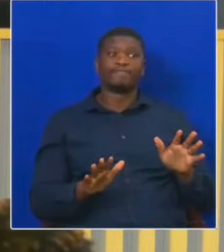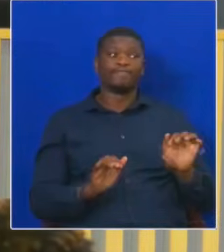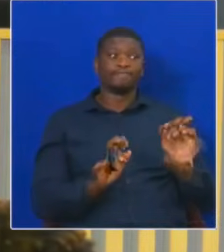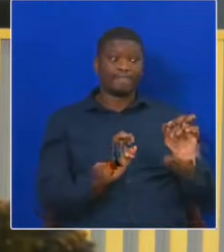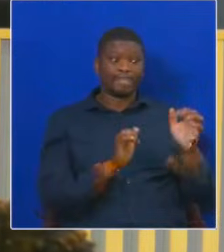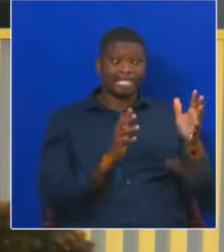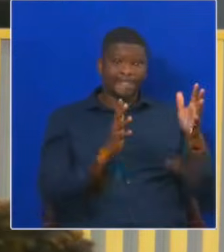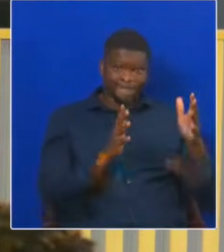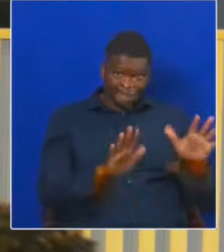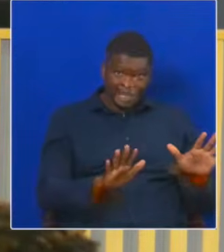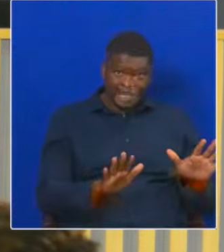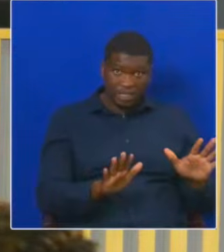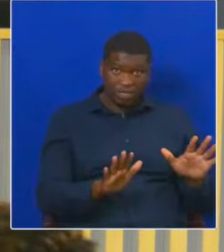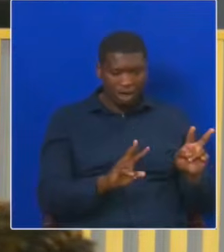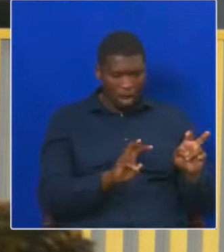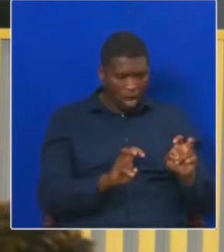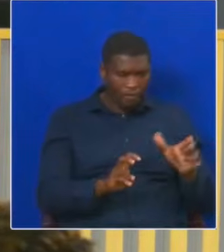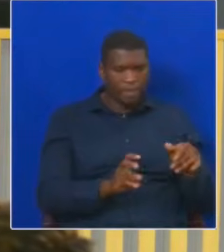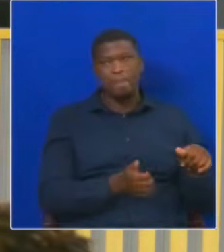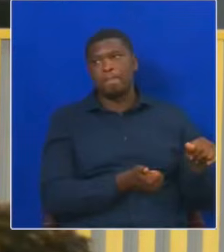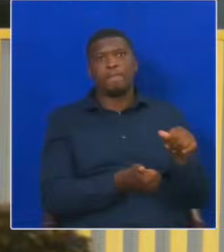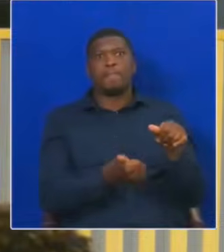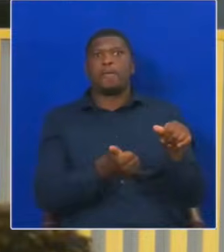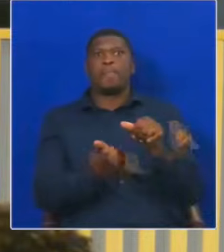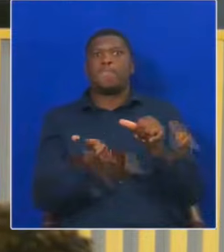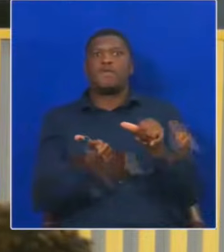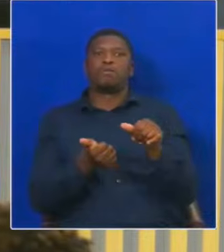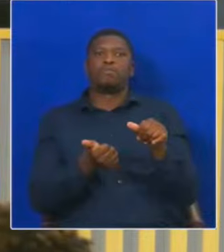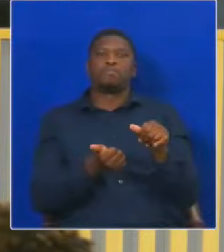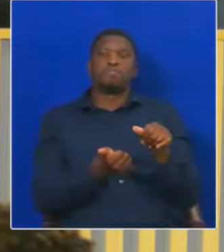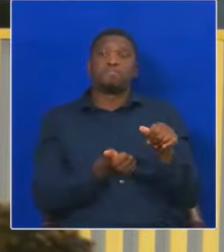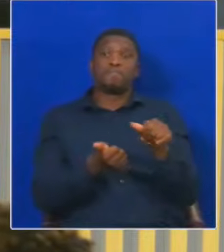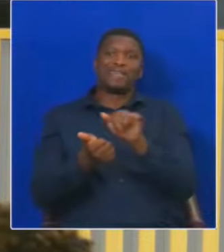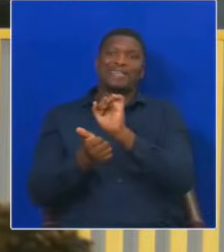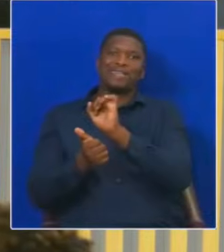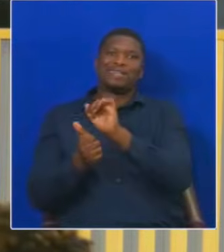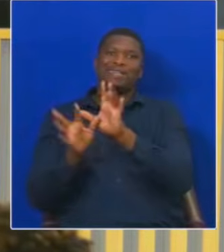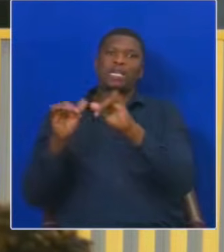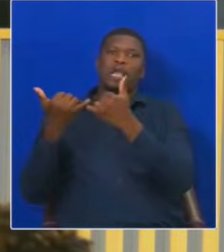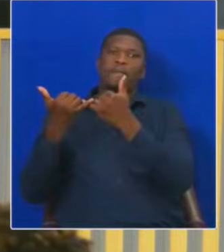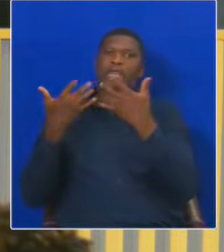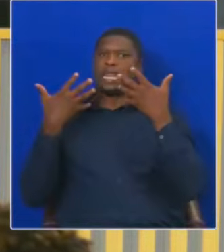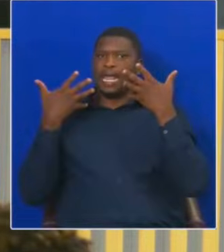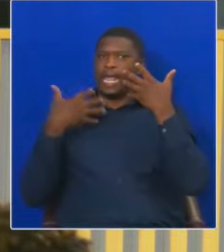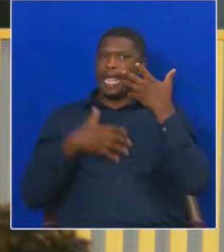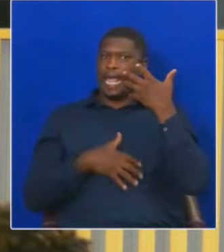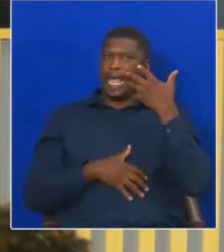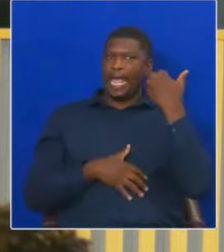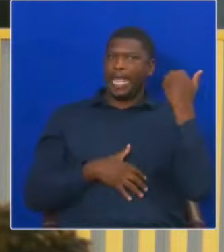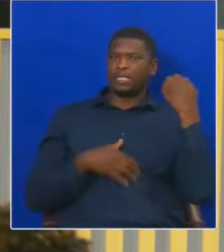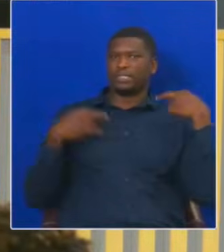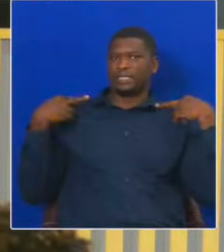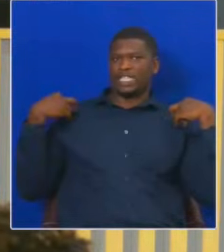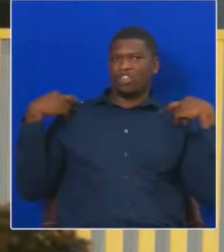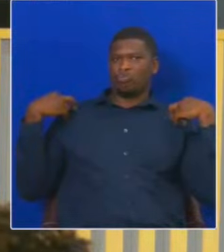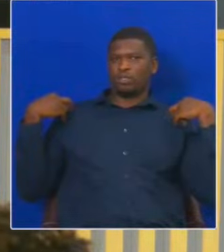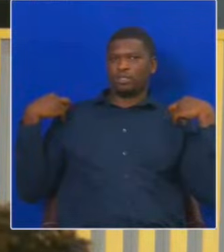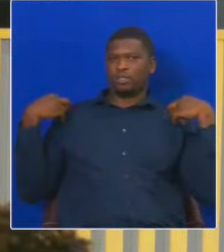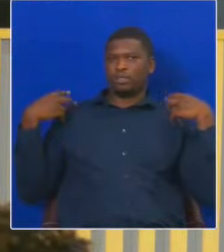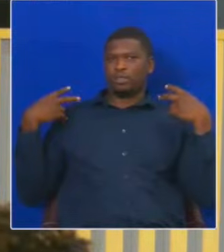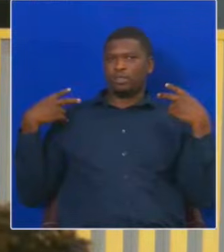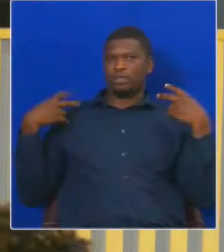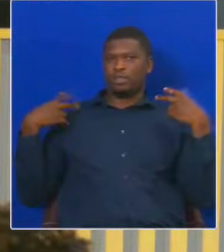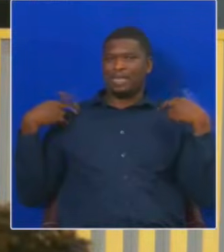returned to CAT security CAT VIP